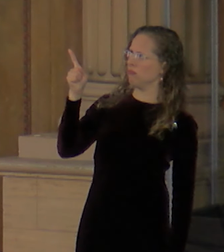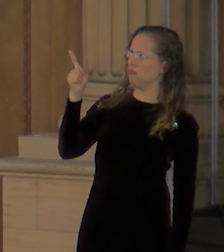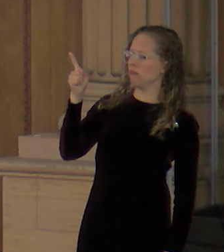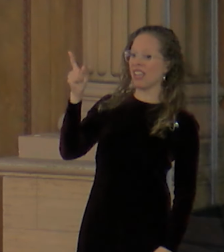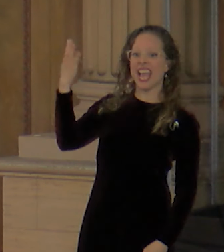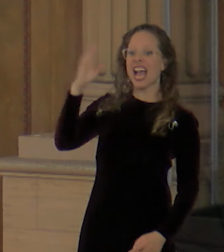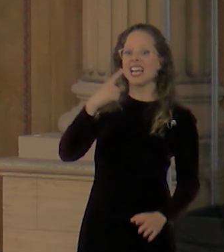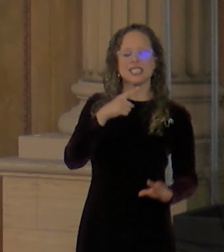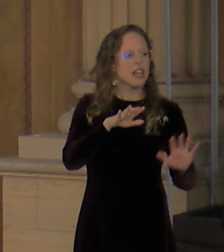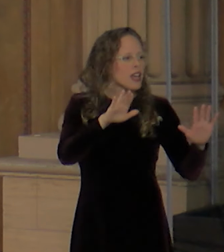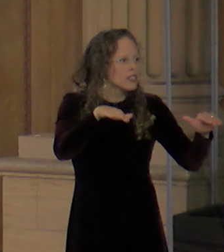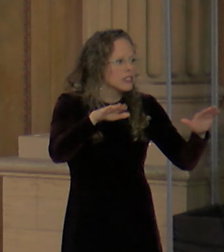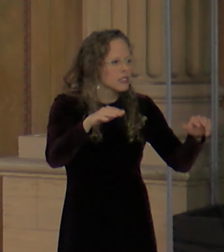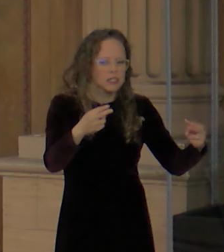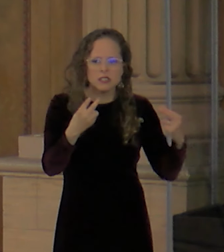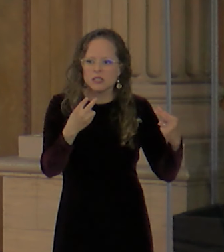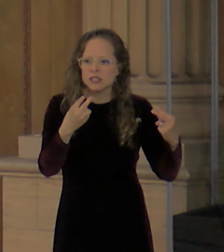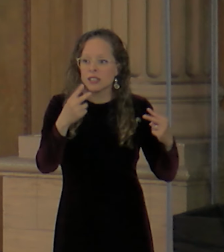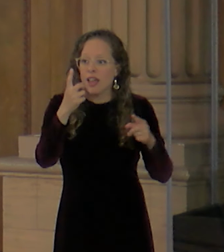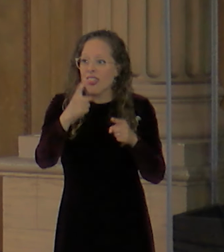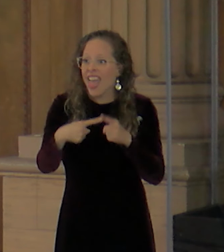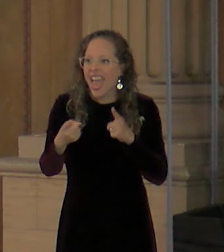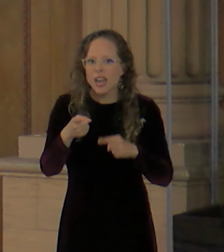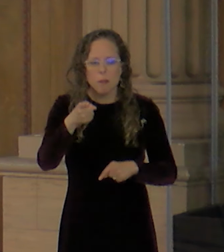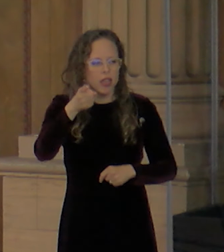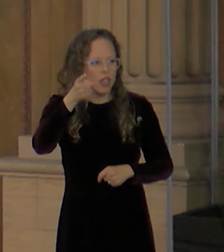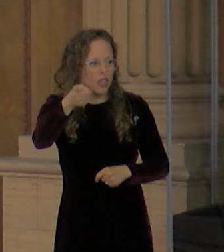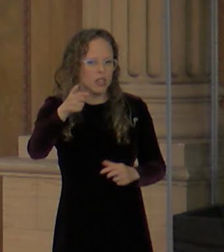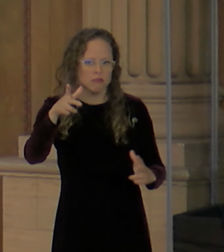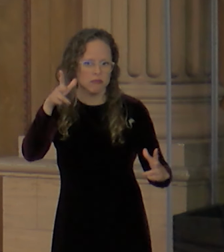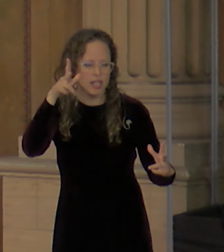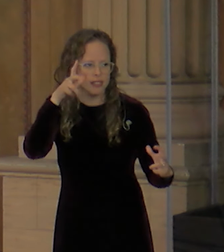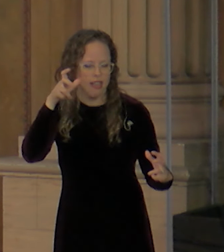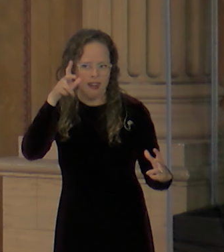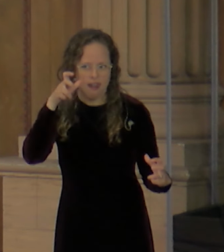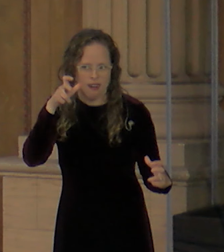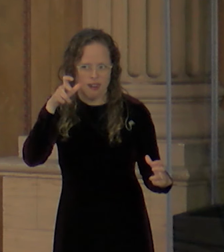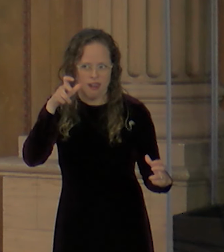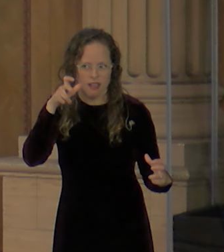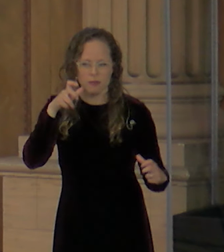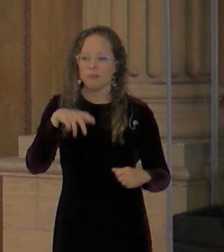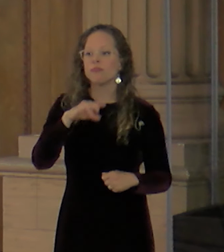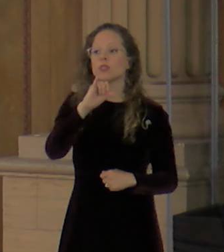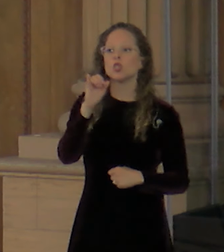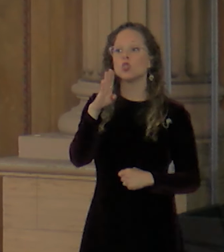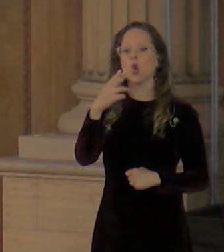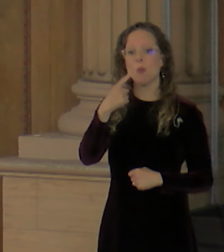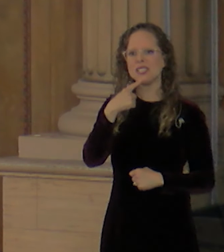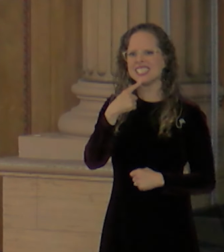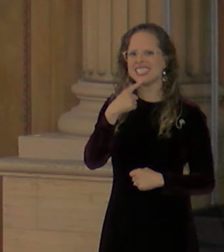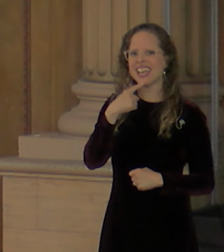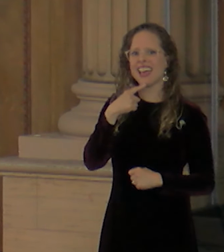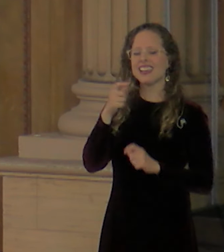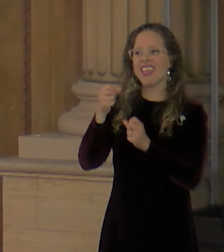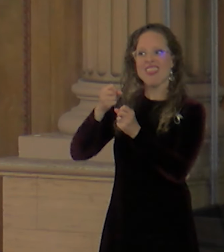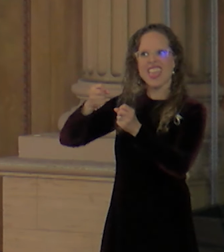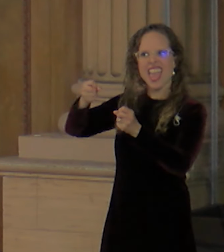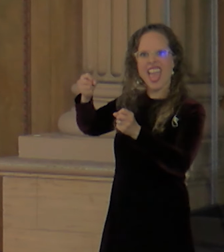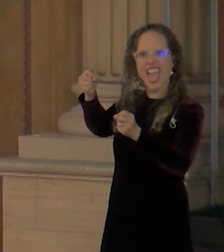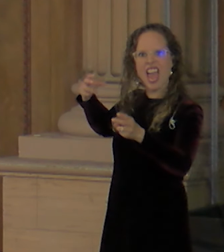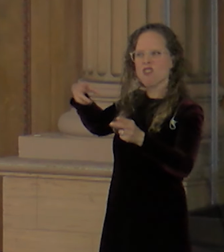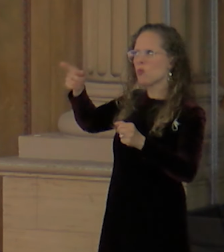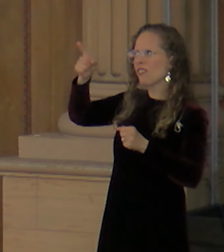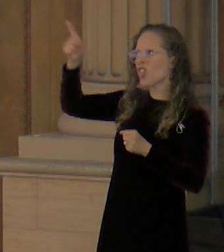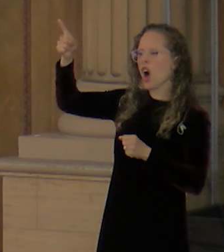God heard everything that Job said. And back in Job chapter 6, verse 4, Job said, for the arrows of the Almighty are in me. My spirit drinks